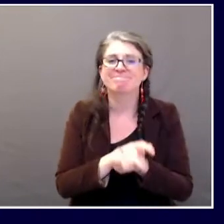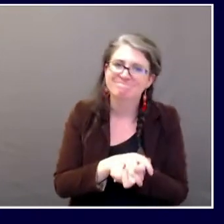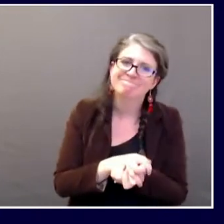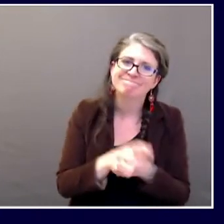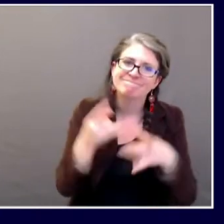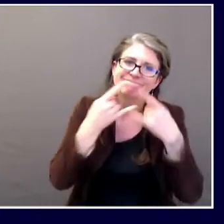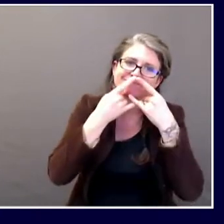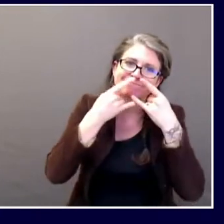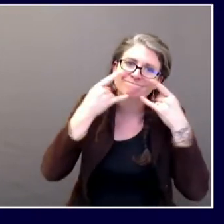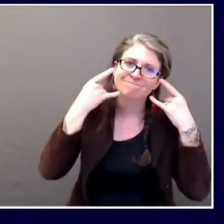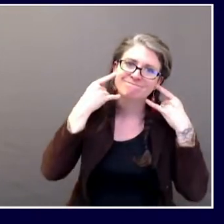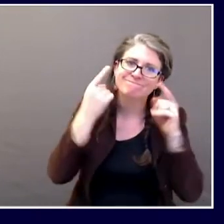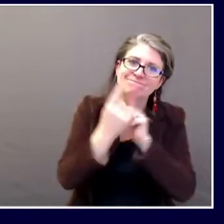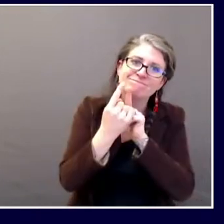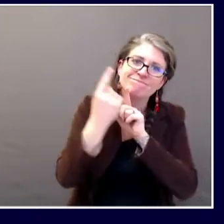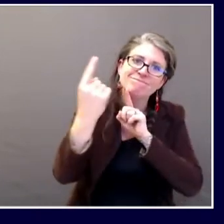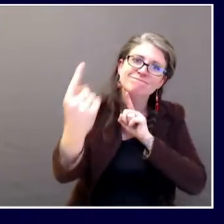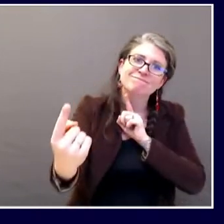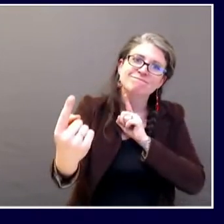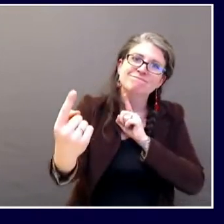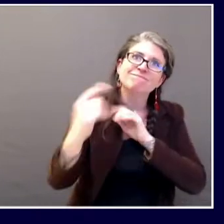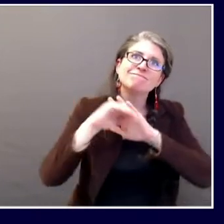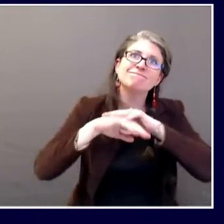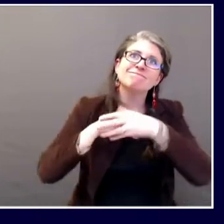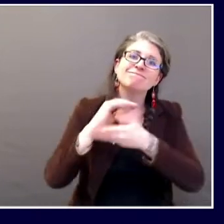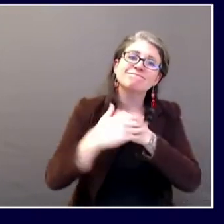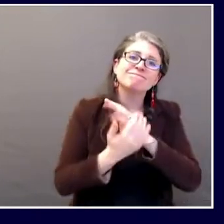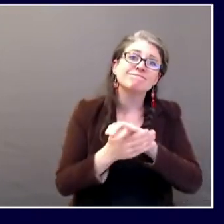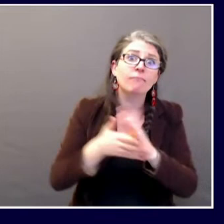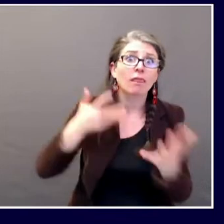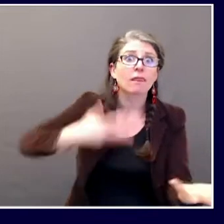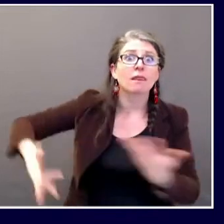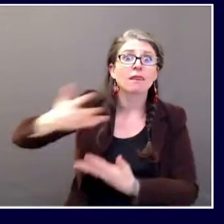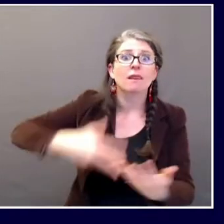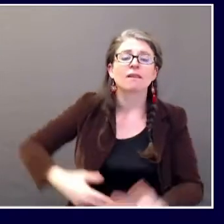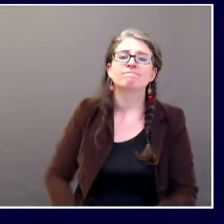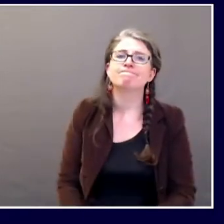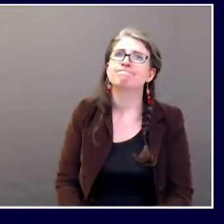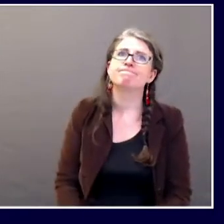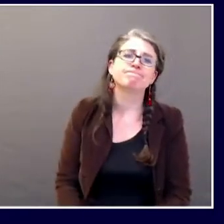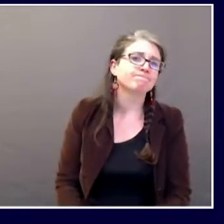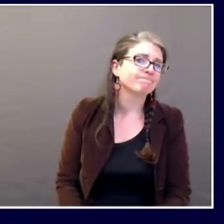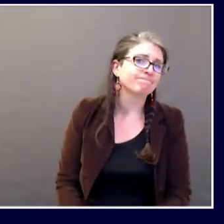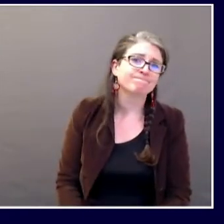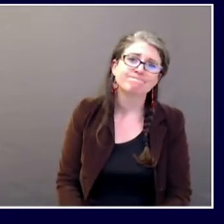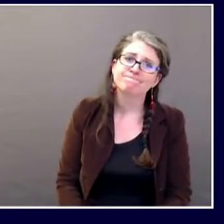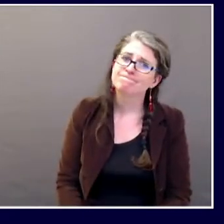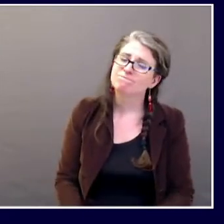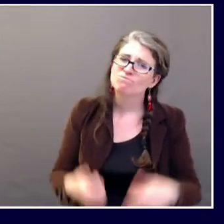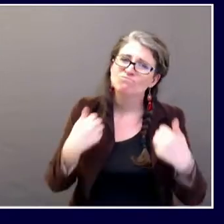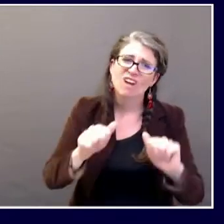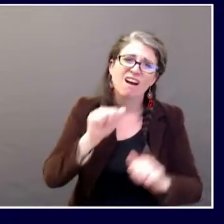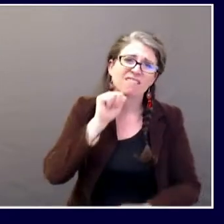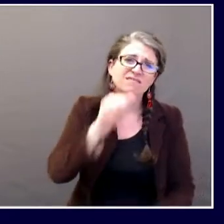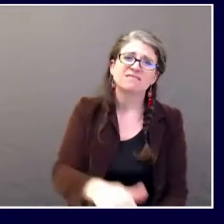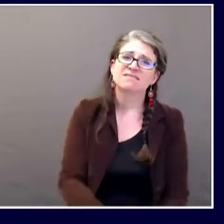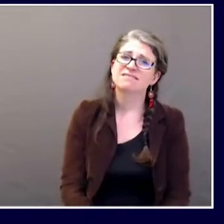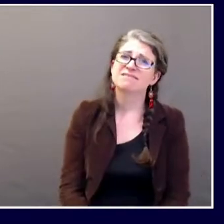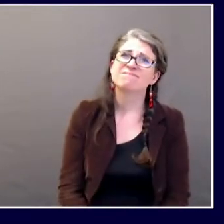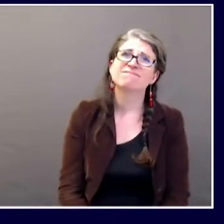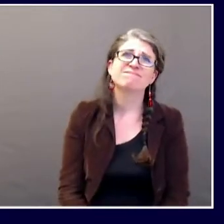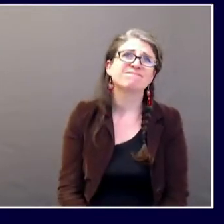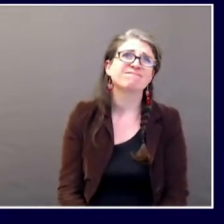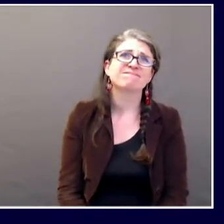and by continuing to avoid crowds. The better position we start in, the easier it will be to achieve